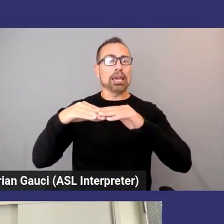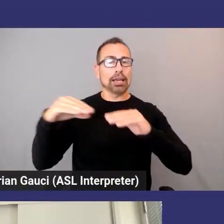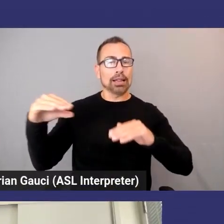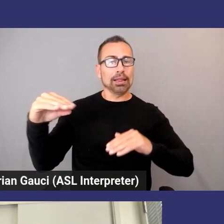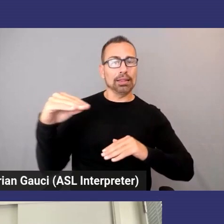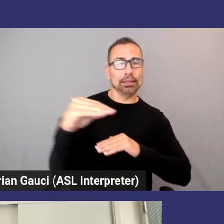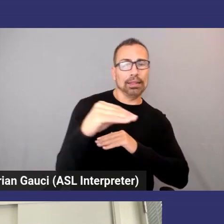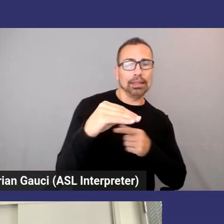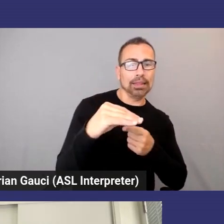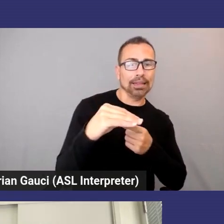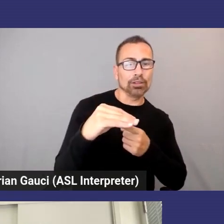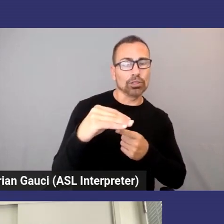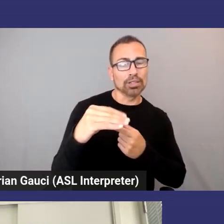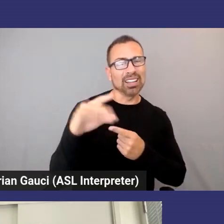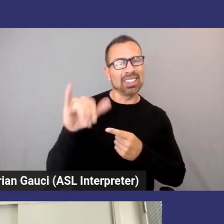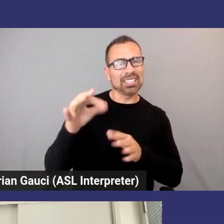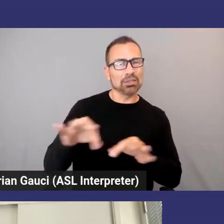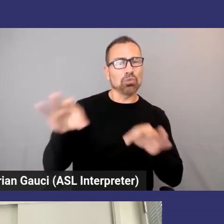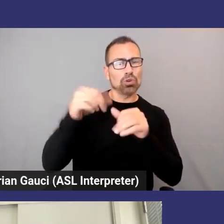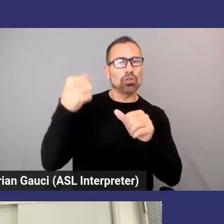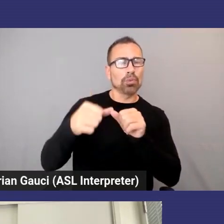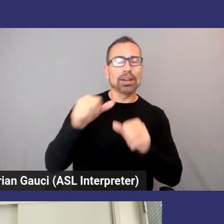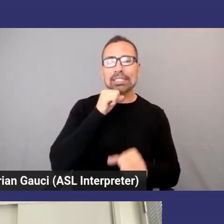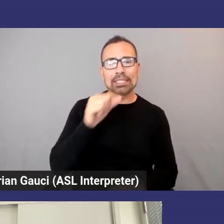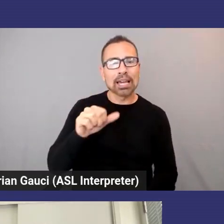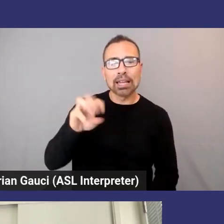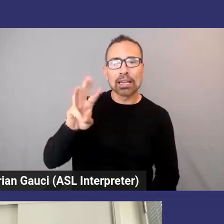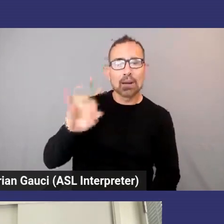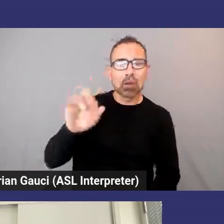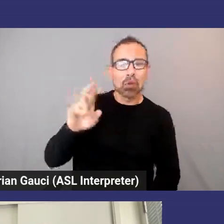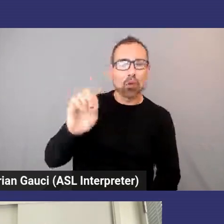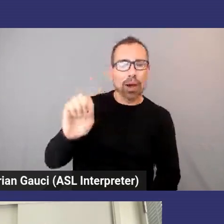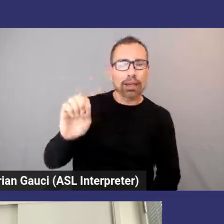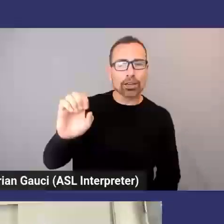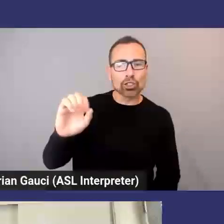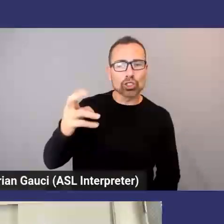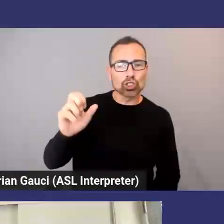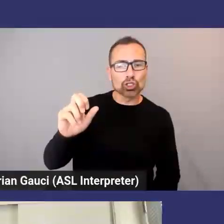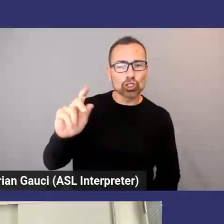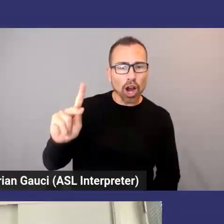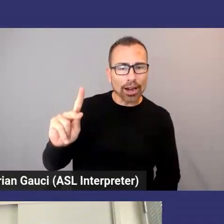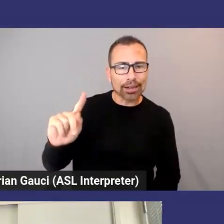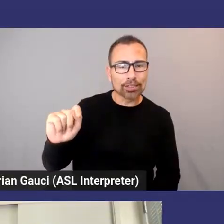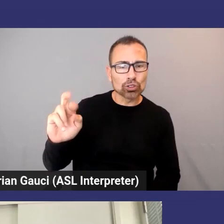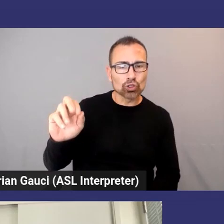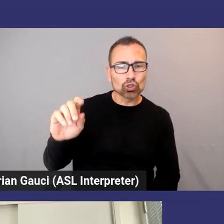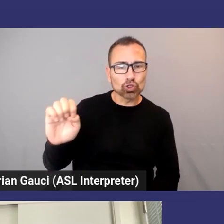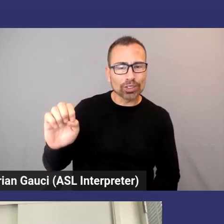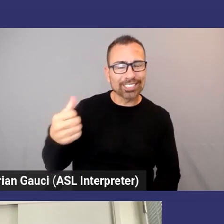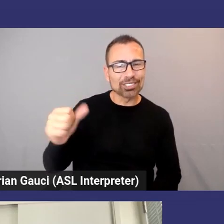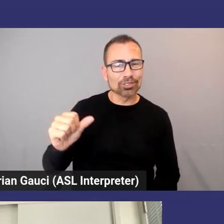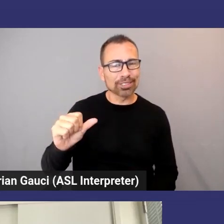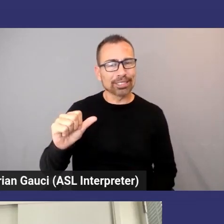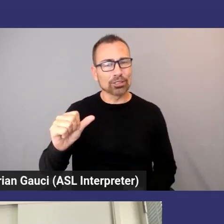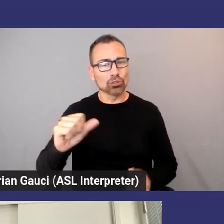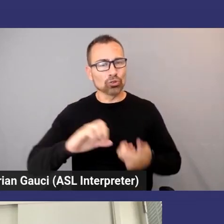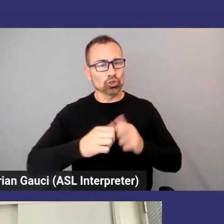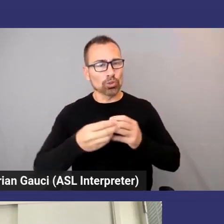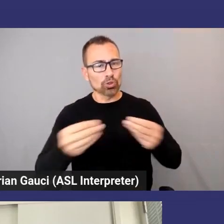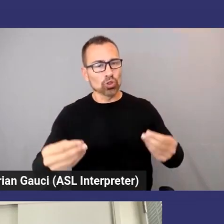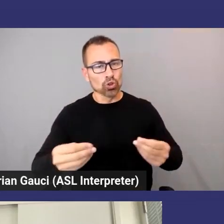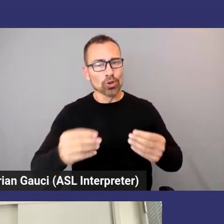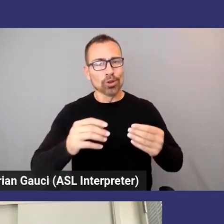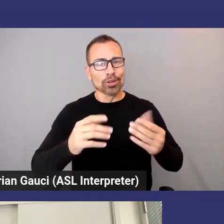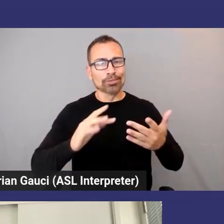a Wireshark trace trying to troubleshoot network traffic. This is a little bit higher level. So right. Yeah. Yeah. And if